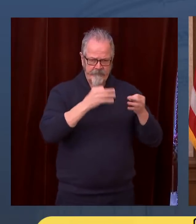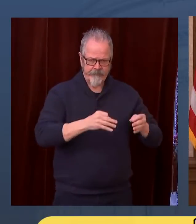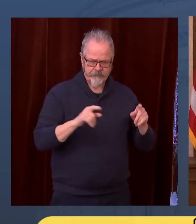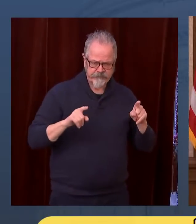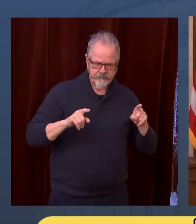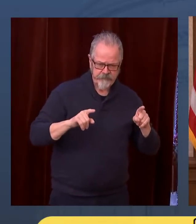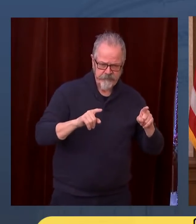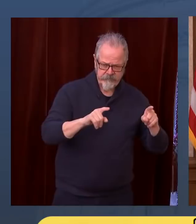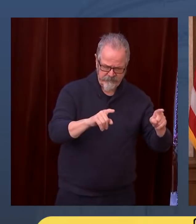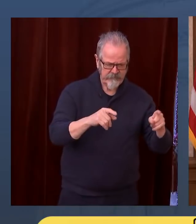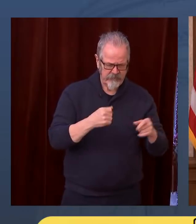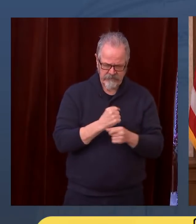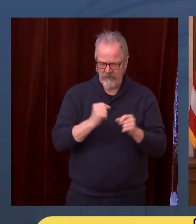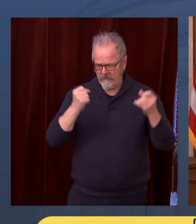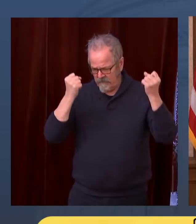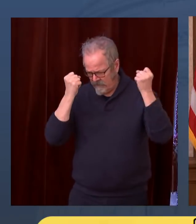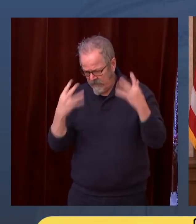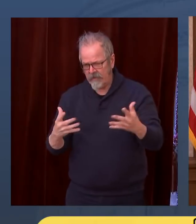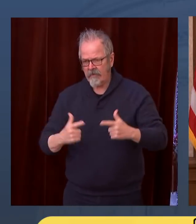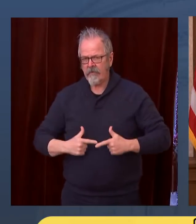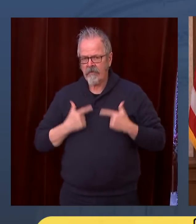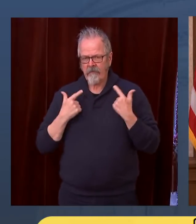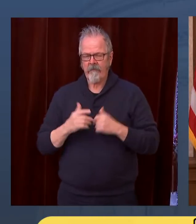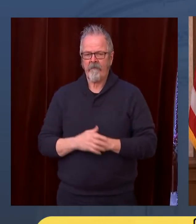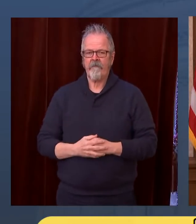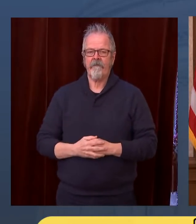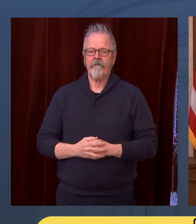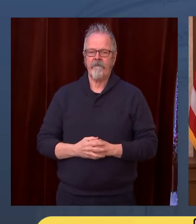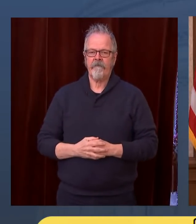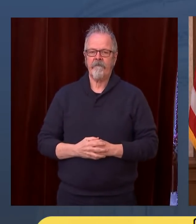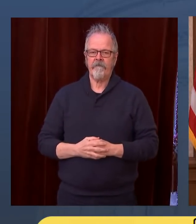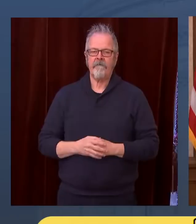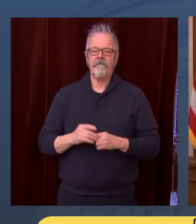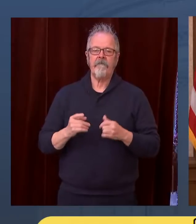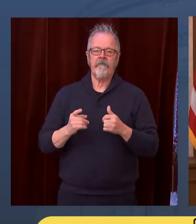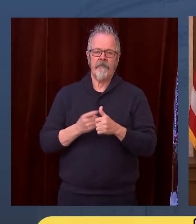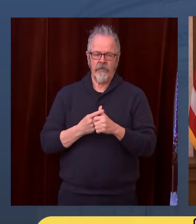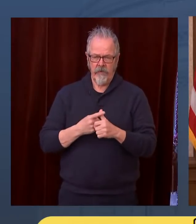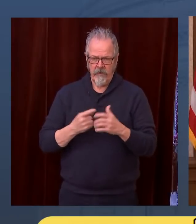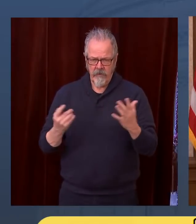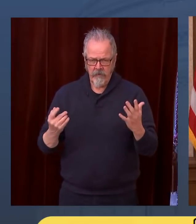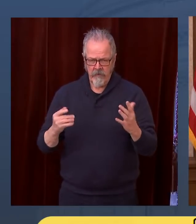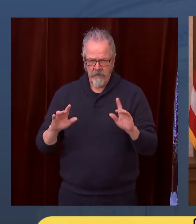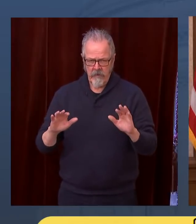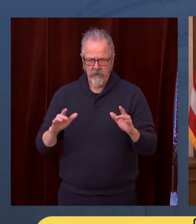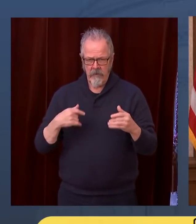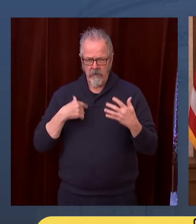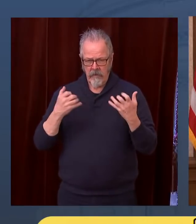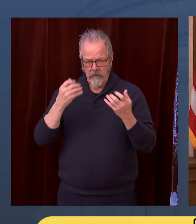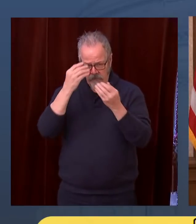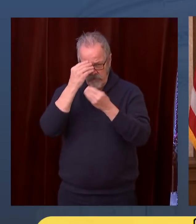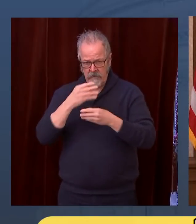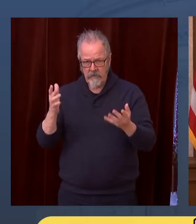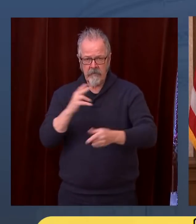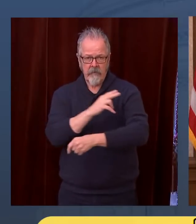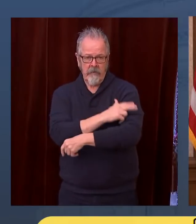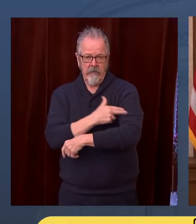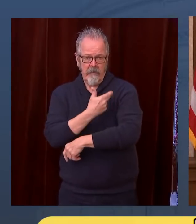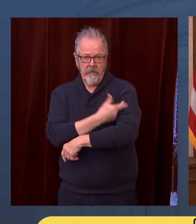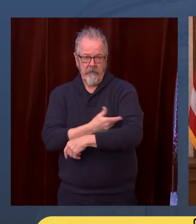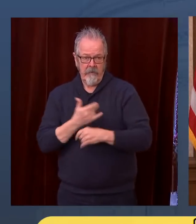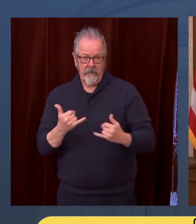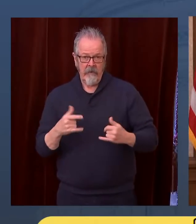regard. First, I'd like to talk with you about the existing level of hospitalizations we have in our state. This is